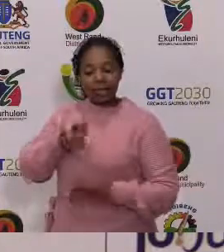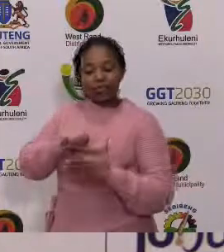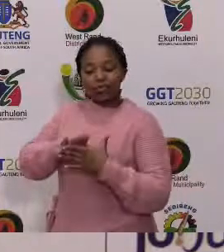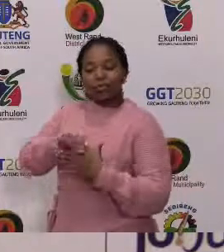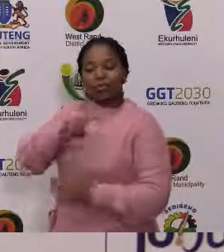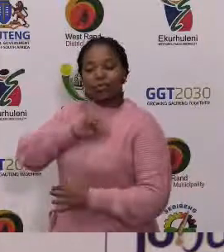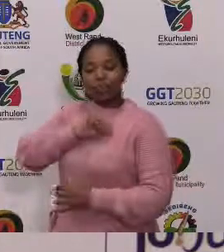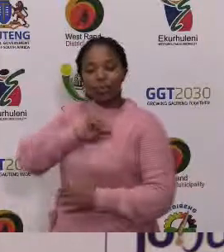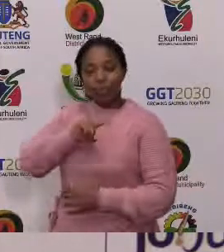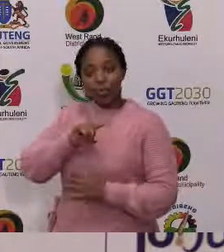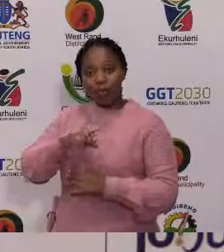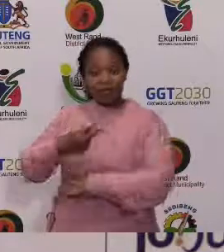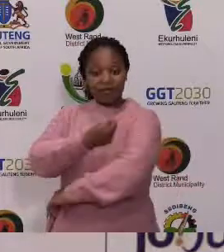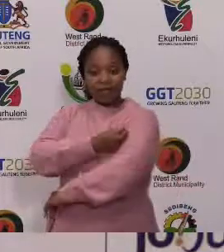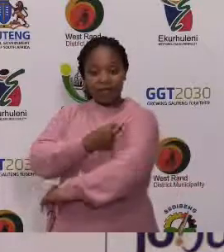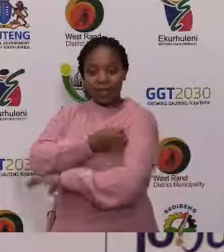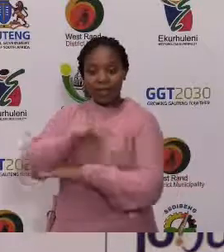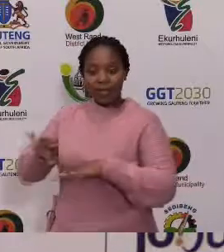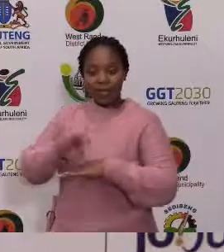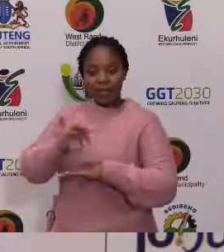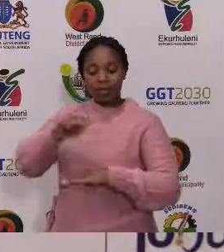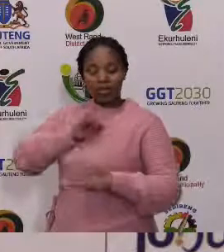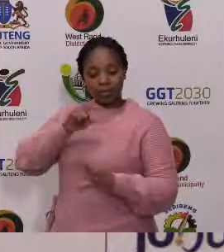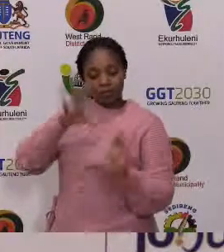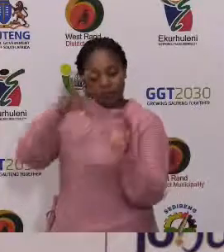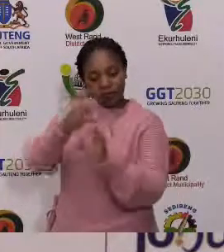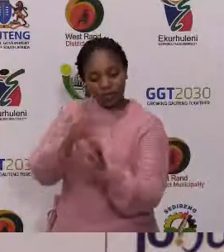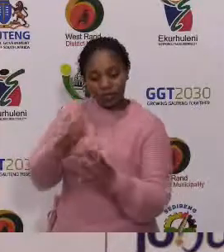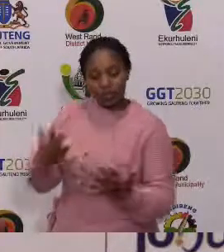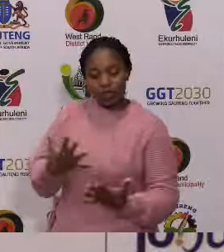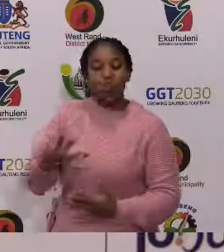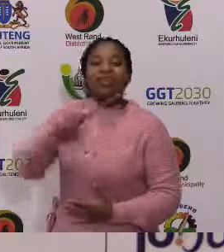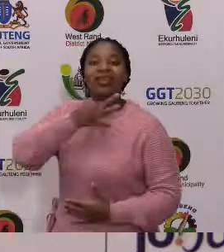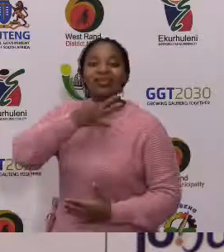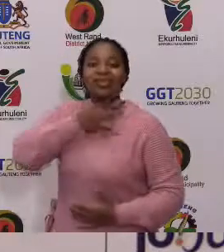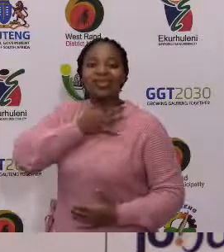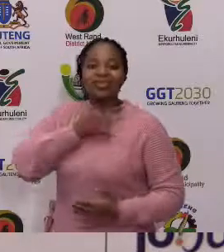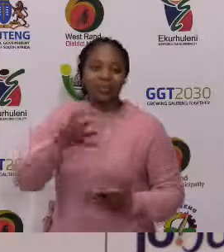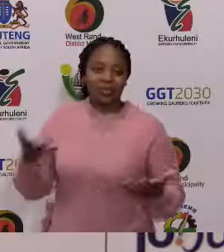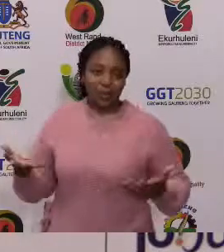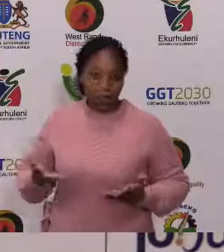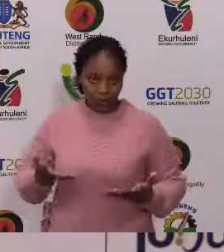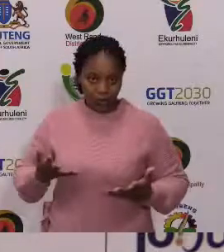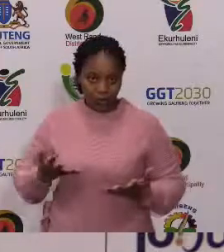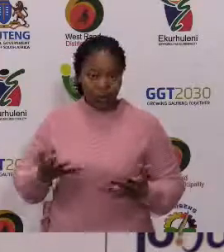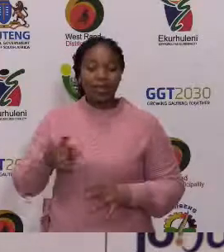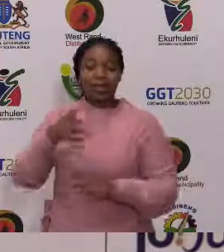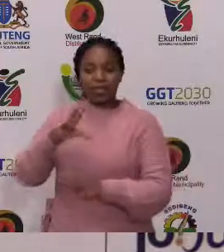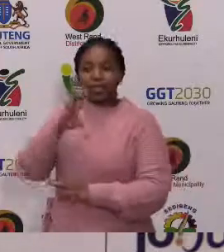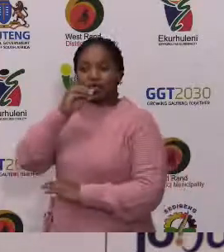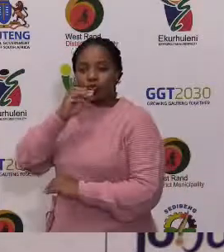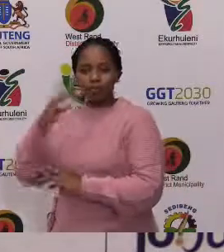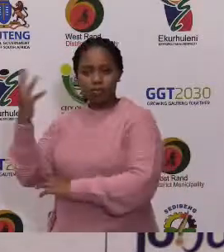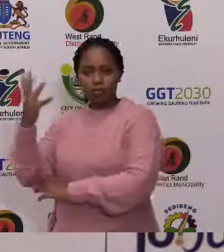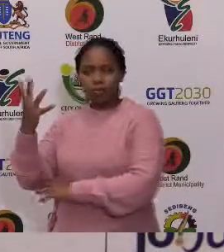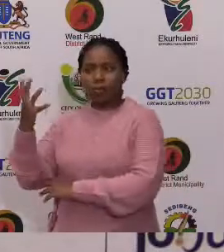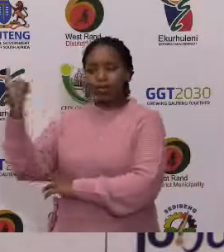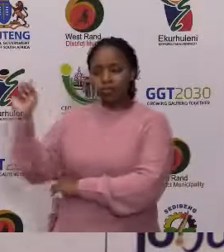to where is the greatest risk. So Professor Madi spoke about that. And I want to say